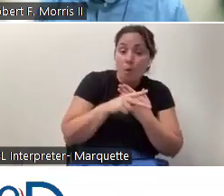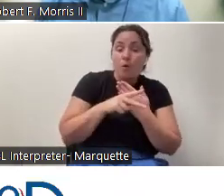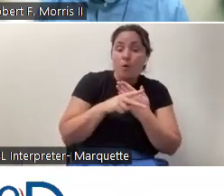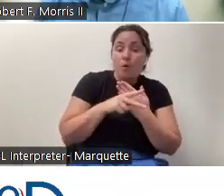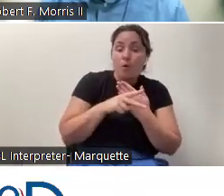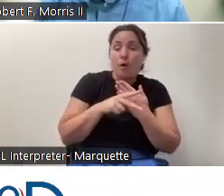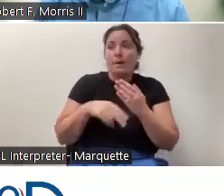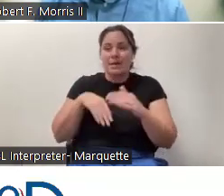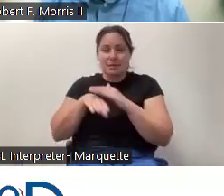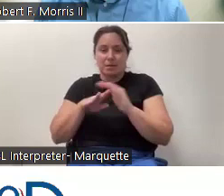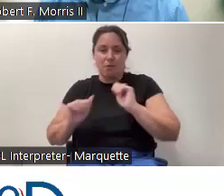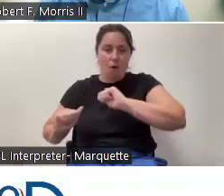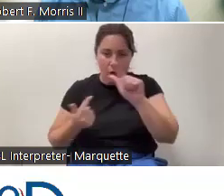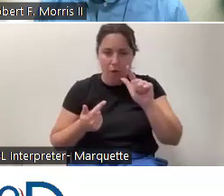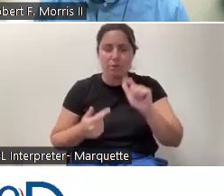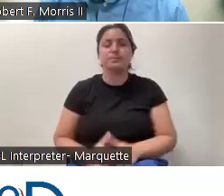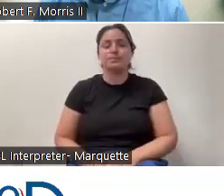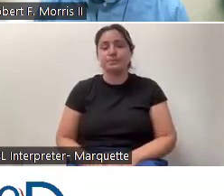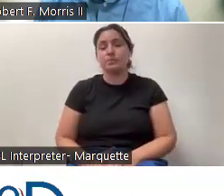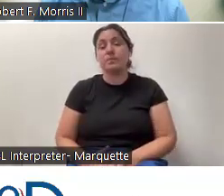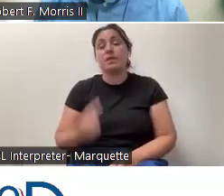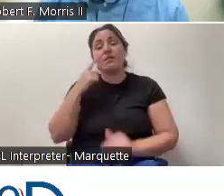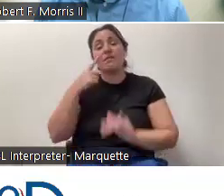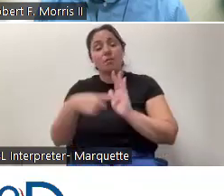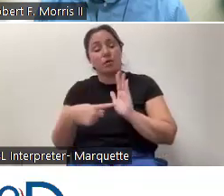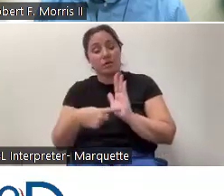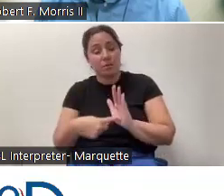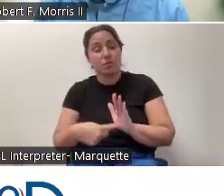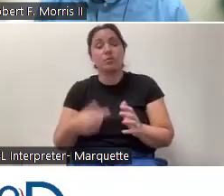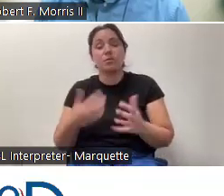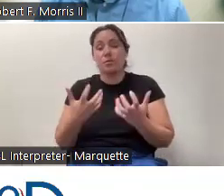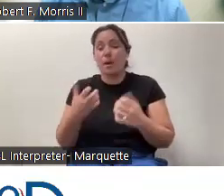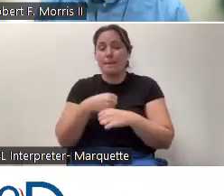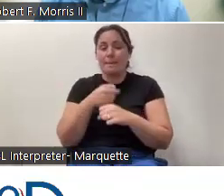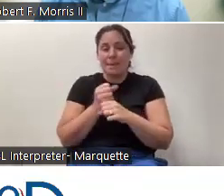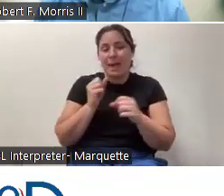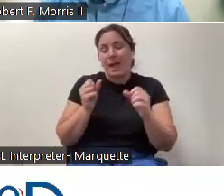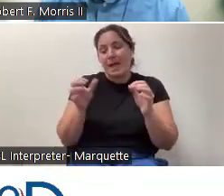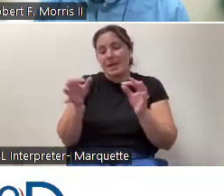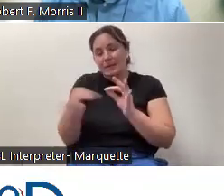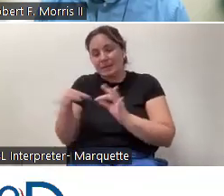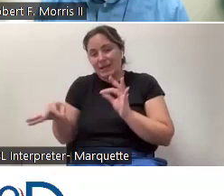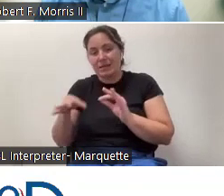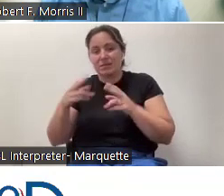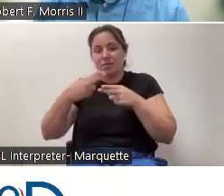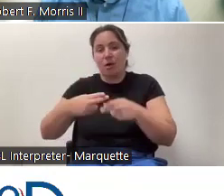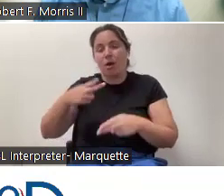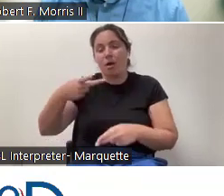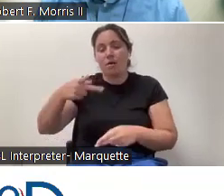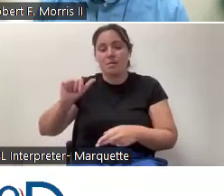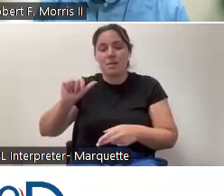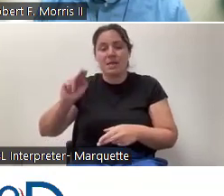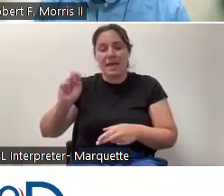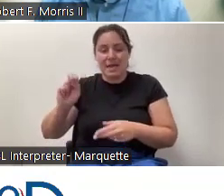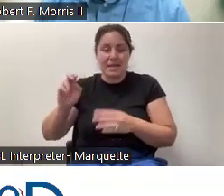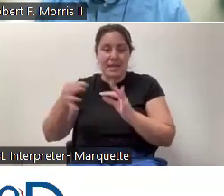all customers. So for example, we're looking at creating plain language text for documents, and that would serve somebody,